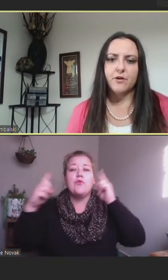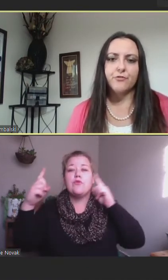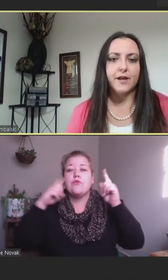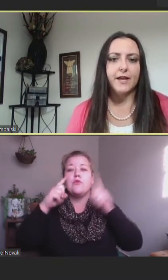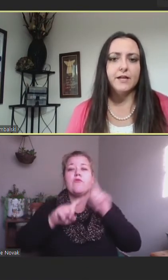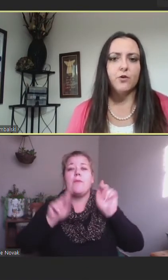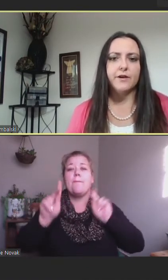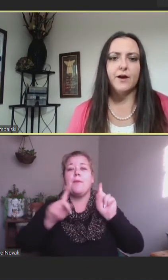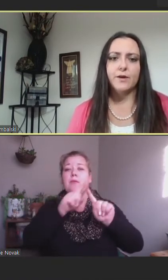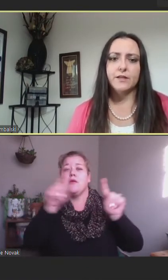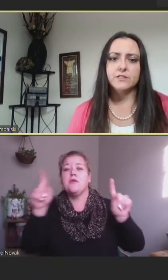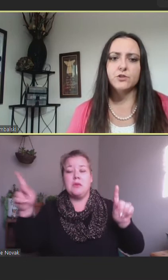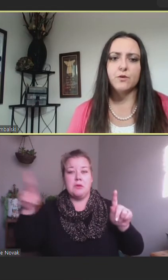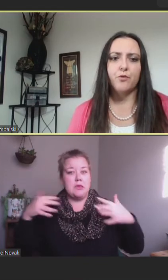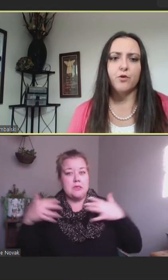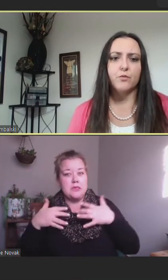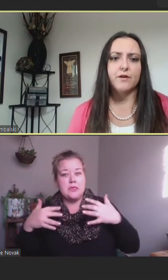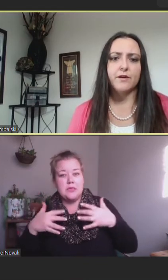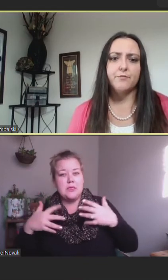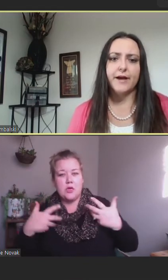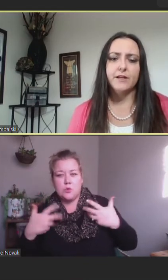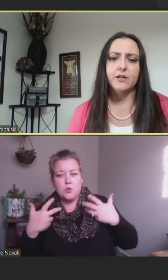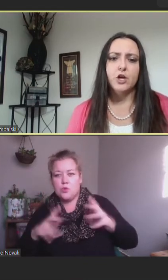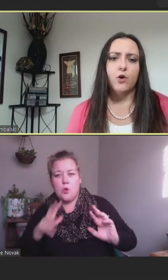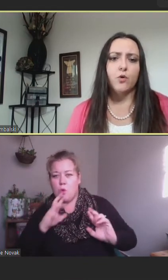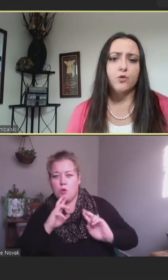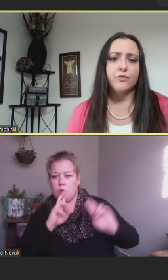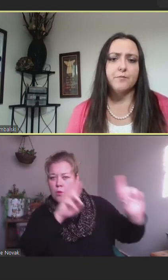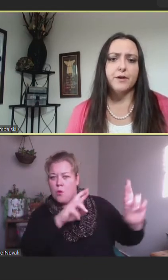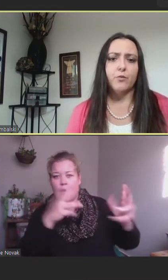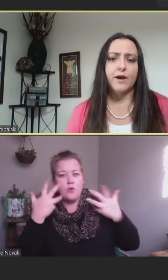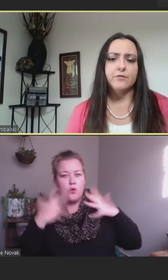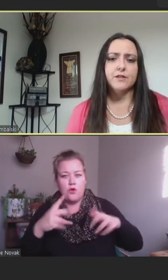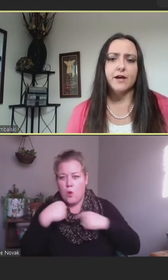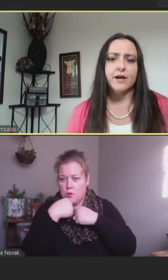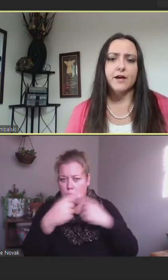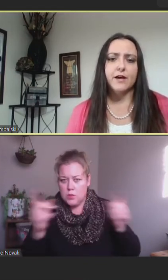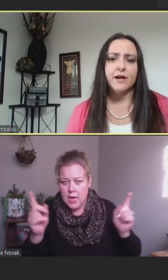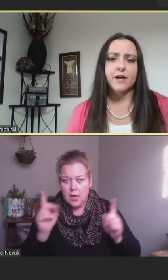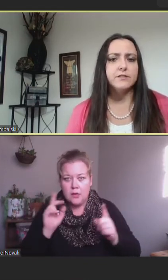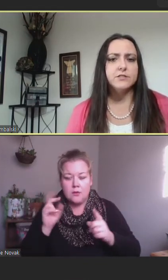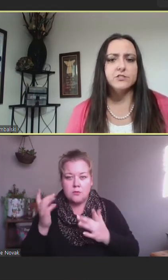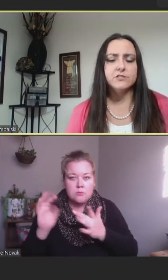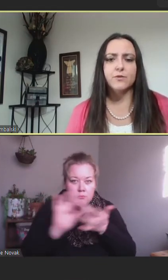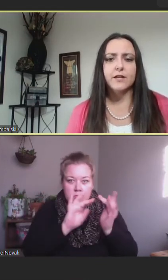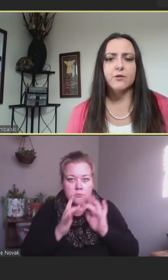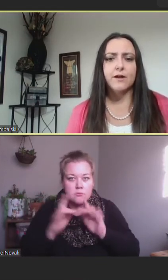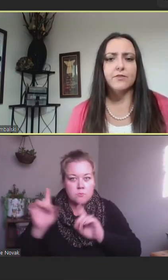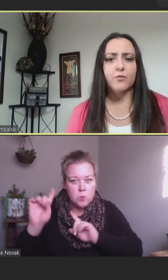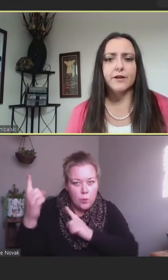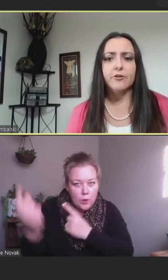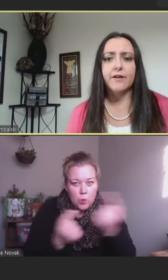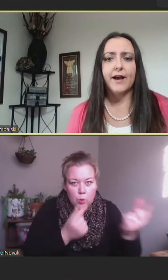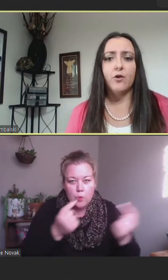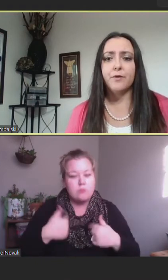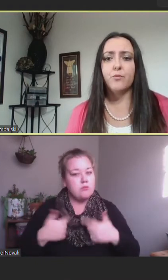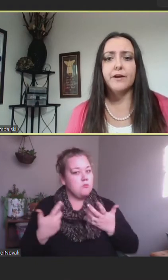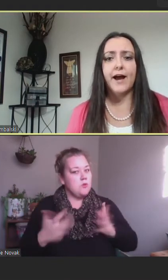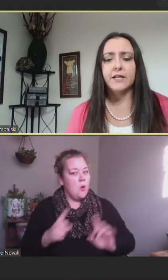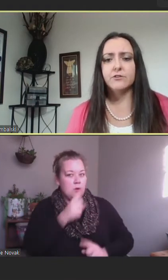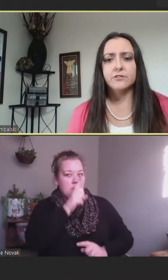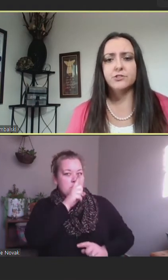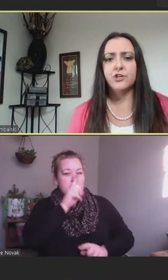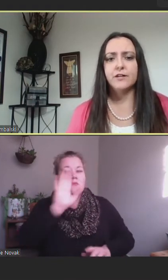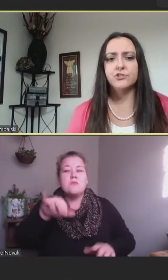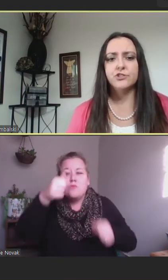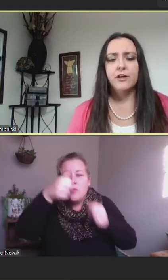they're afraid or not willing to report where they've been or who they've been with. And we want to just reiterate that we're here to help and we're not